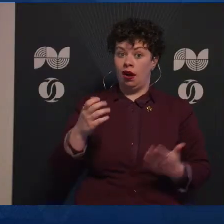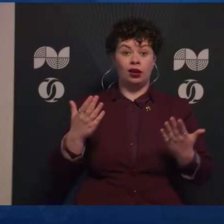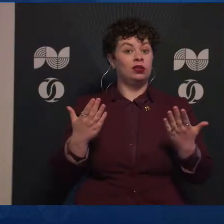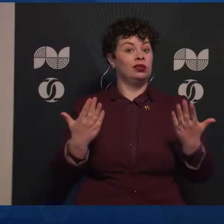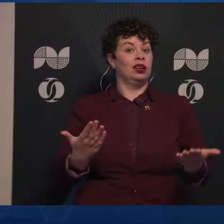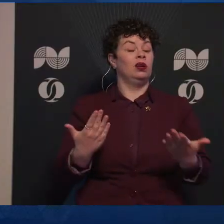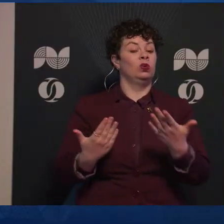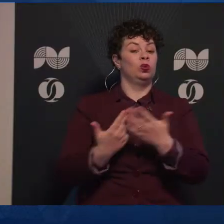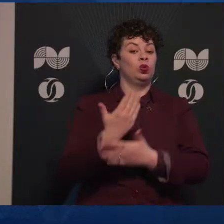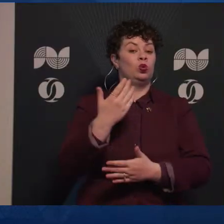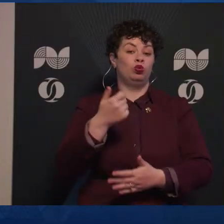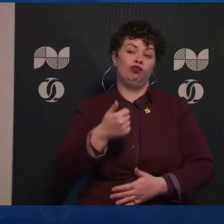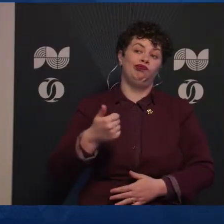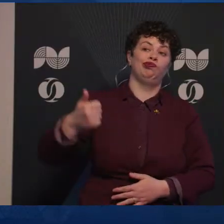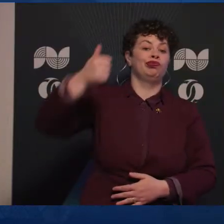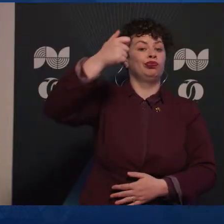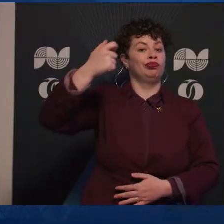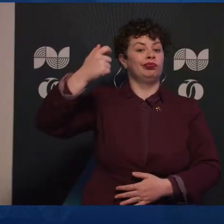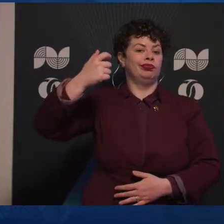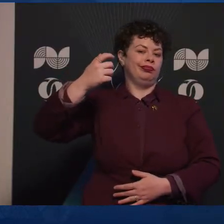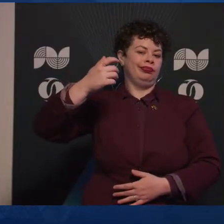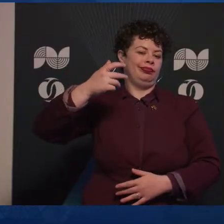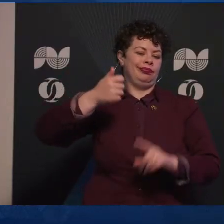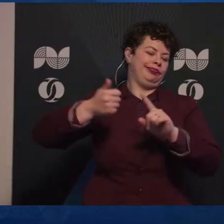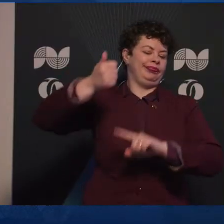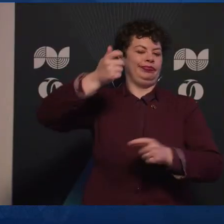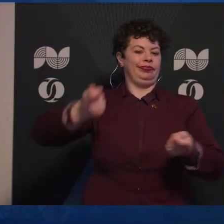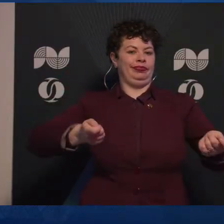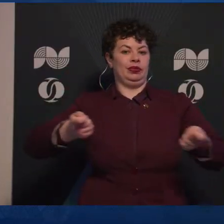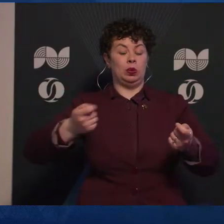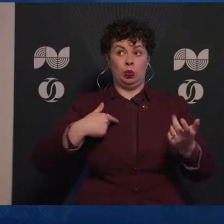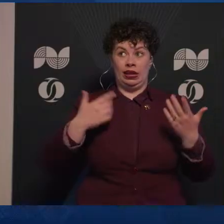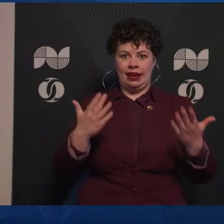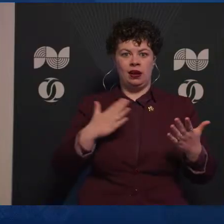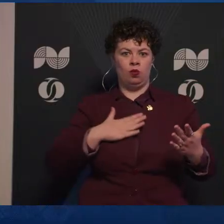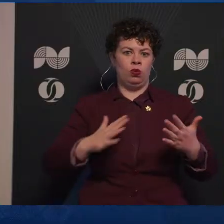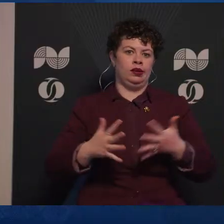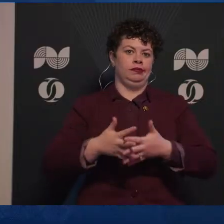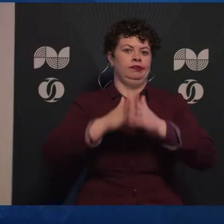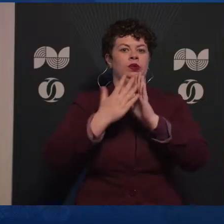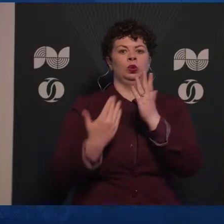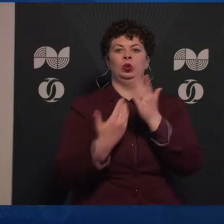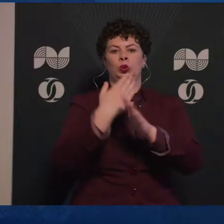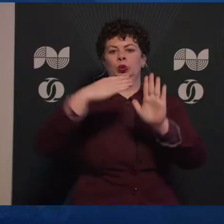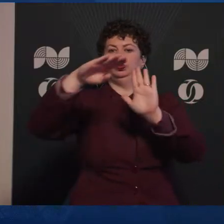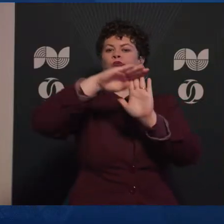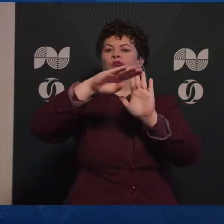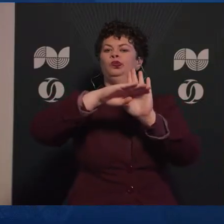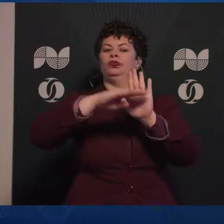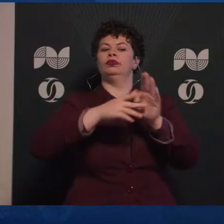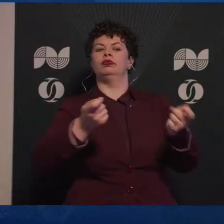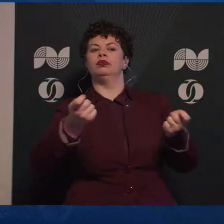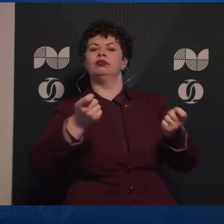at industrial policy for the country, much more longer